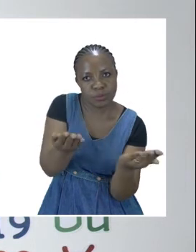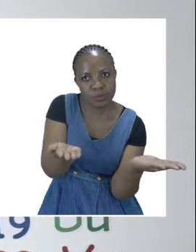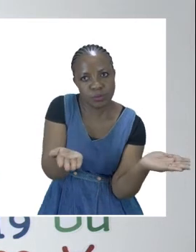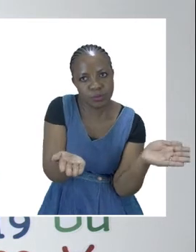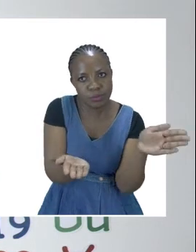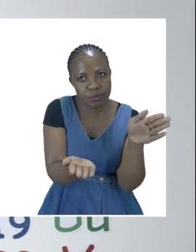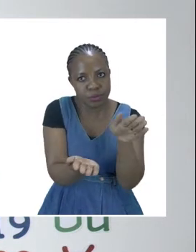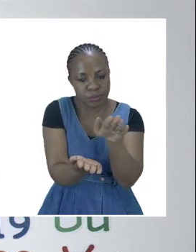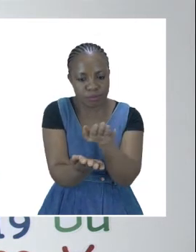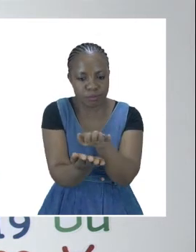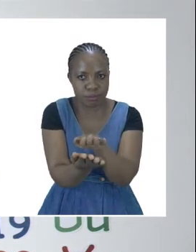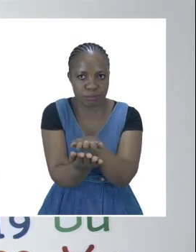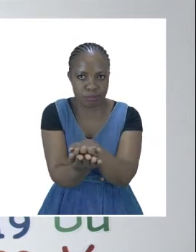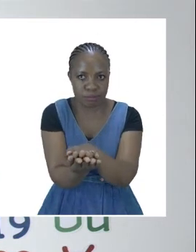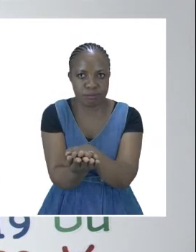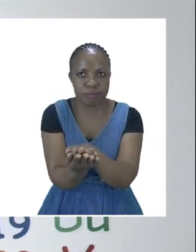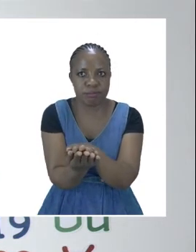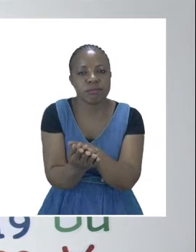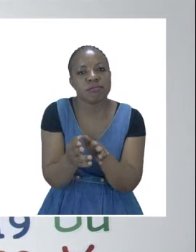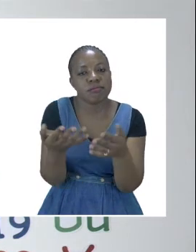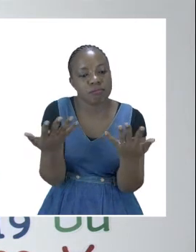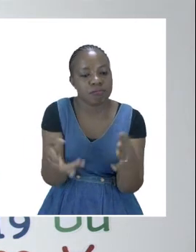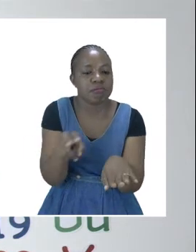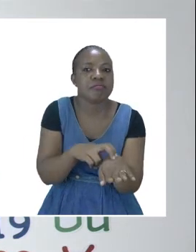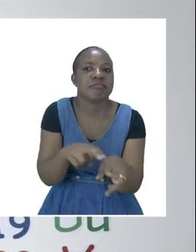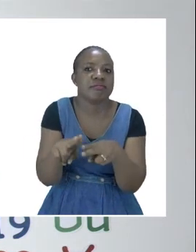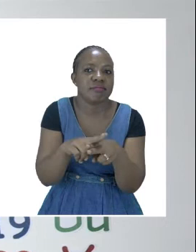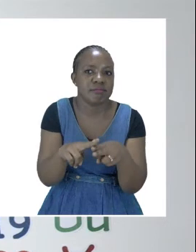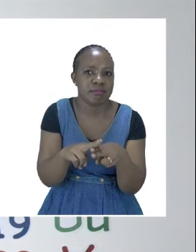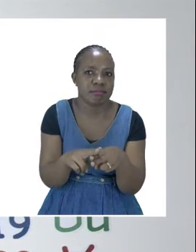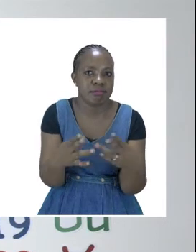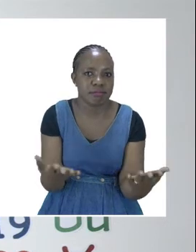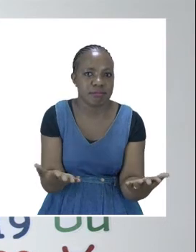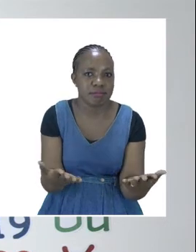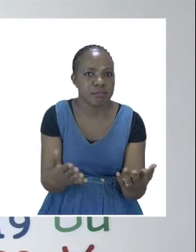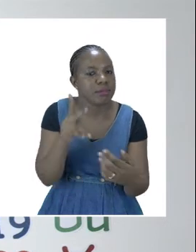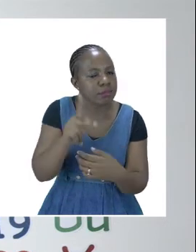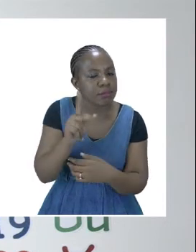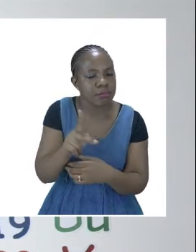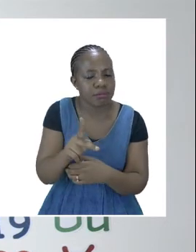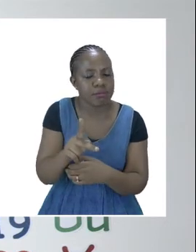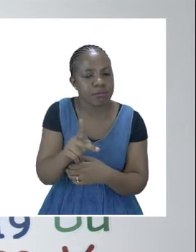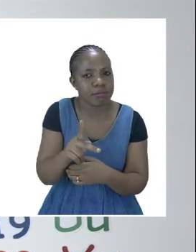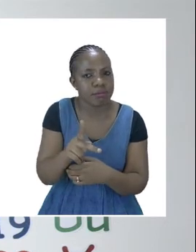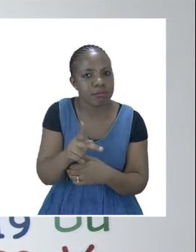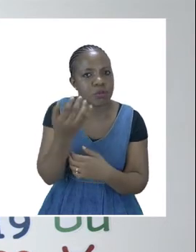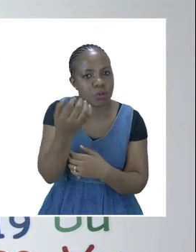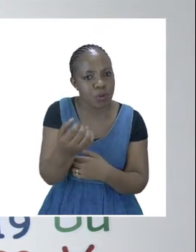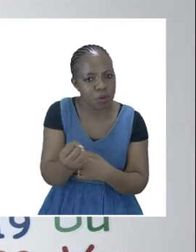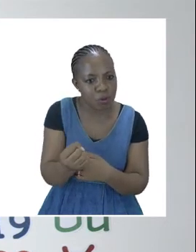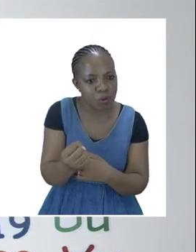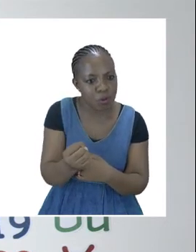it for ready to use. But there is more. We are also available on